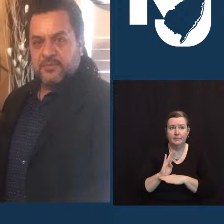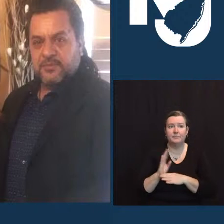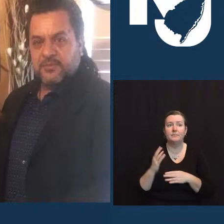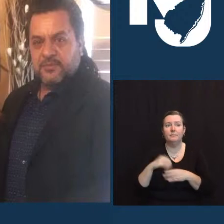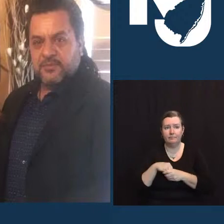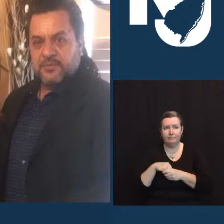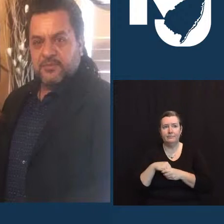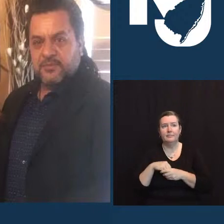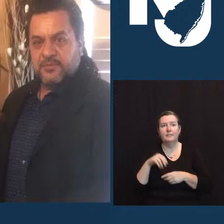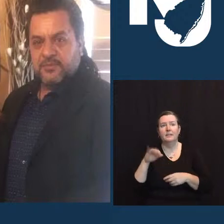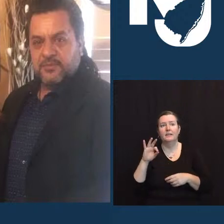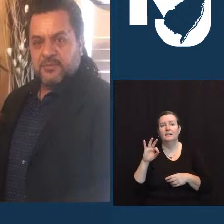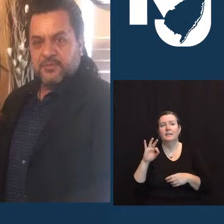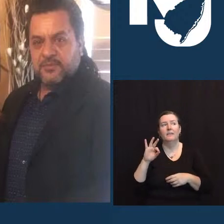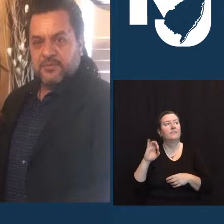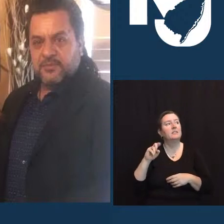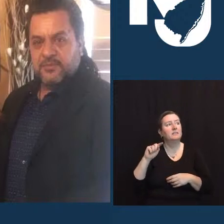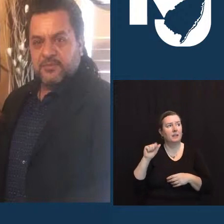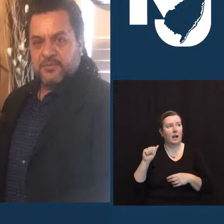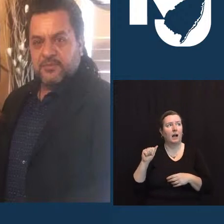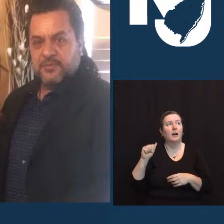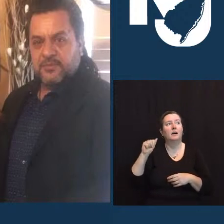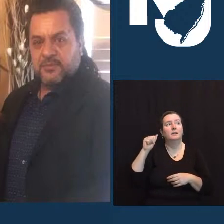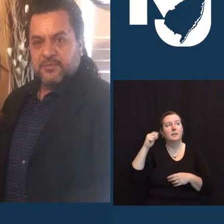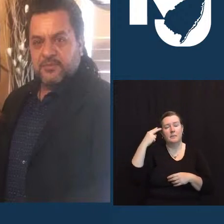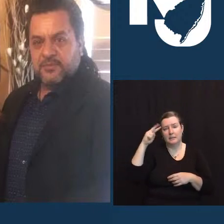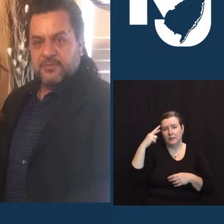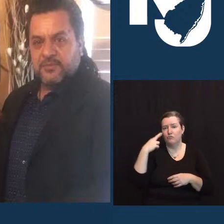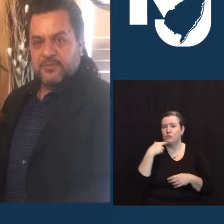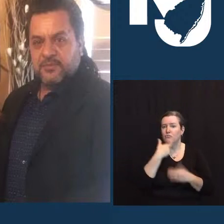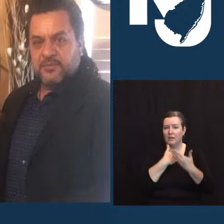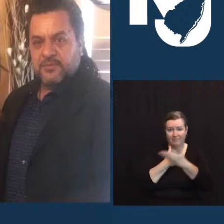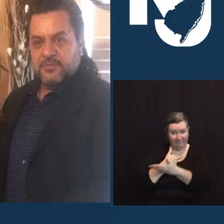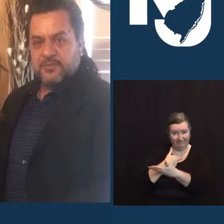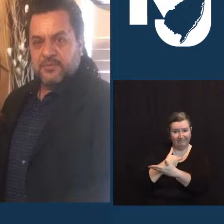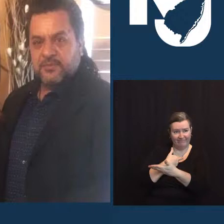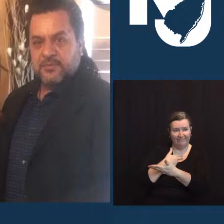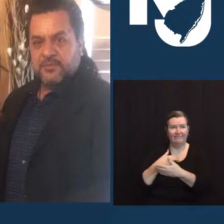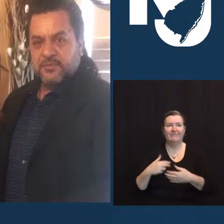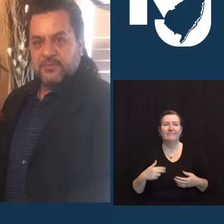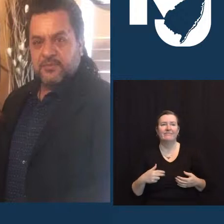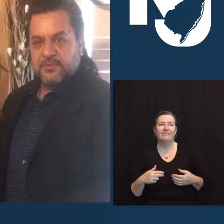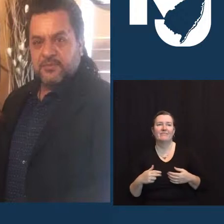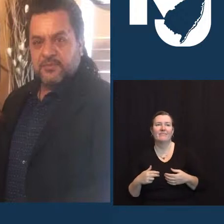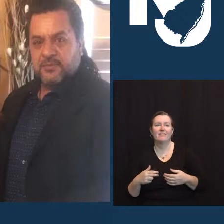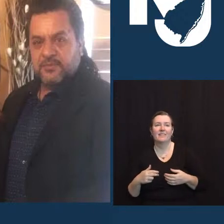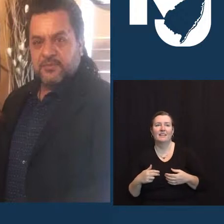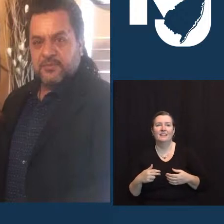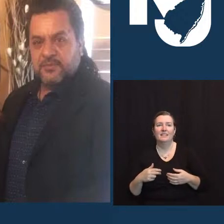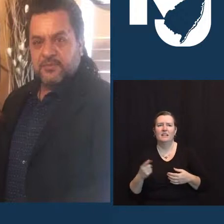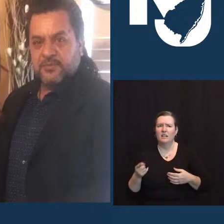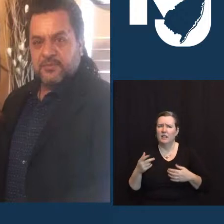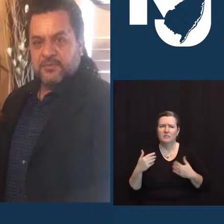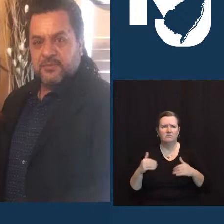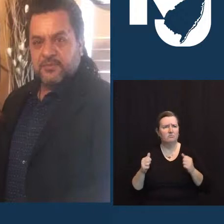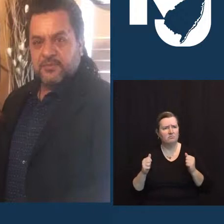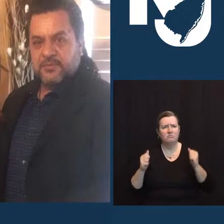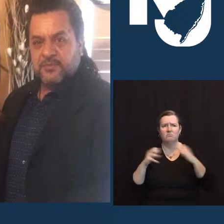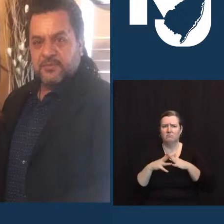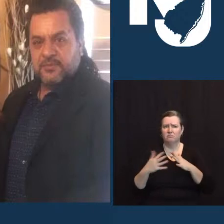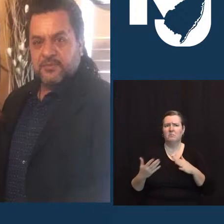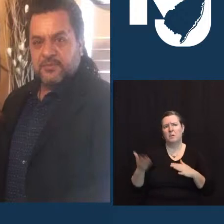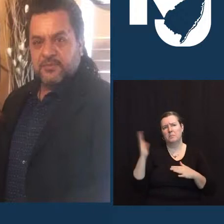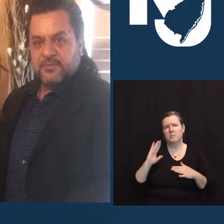a cornerstone of the town's dining scene since Noe Castaneda first envisioned Hamilton as the place where he wanted to